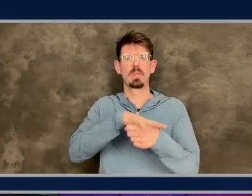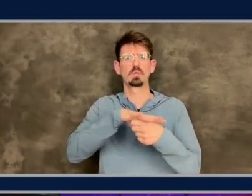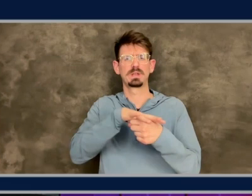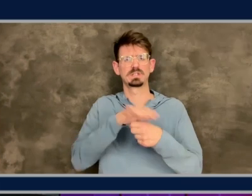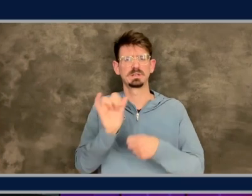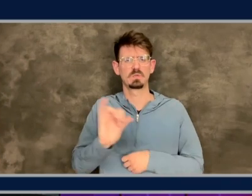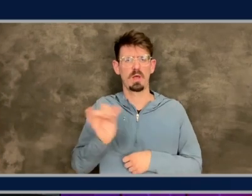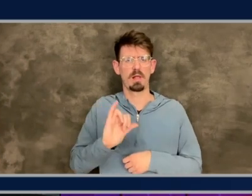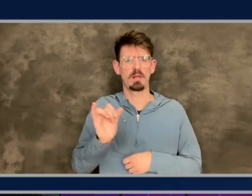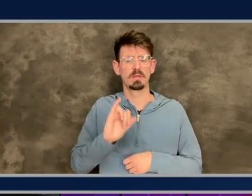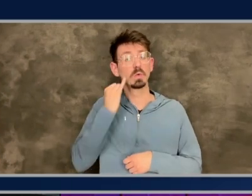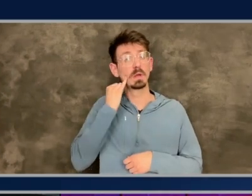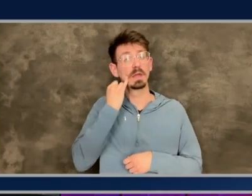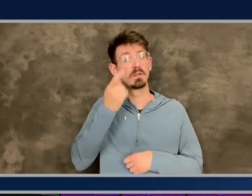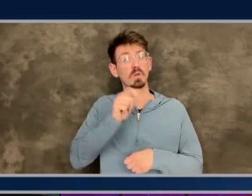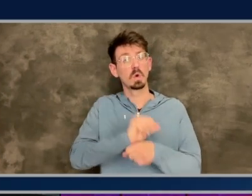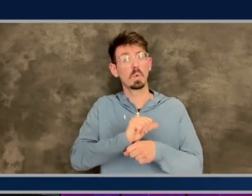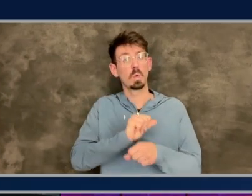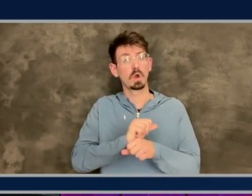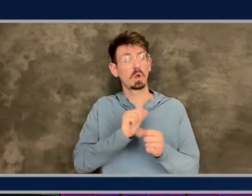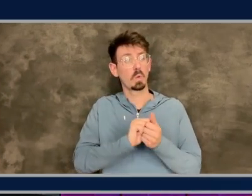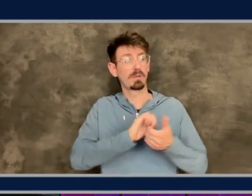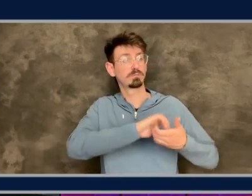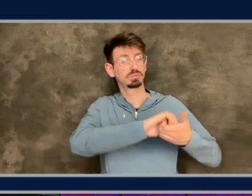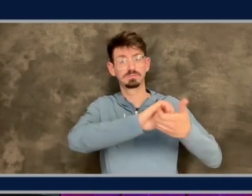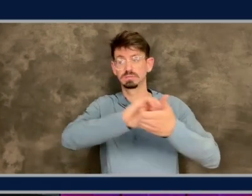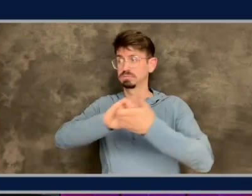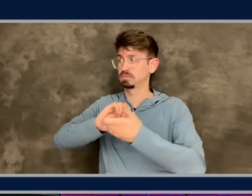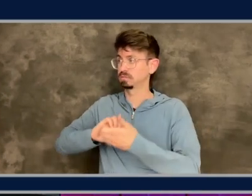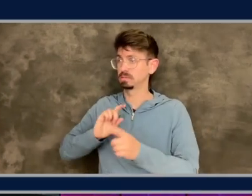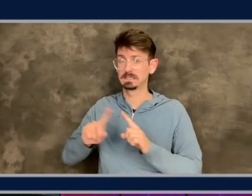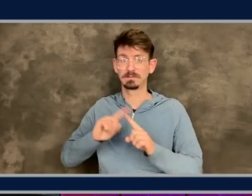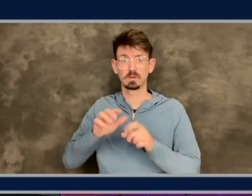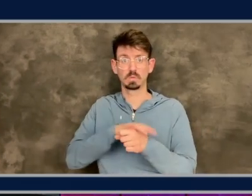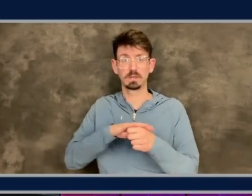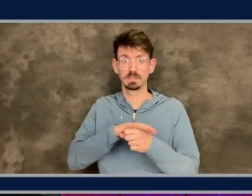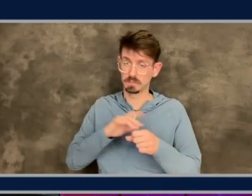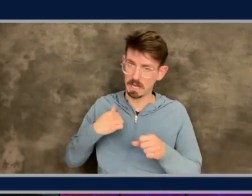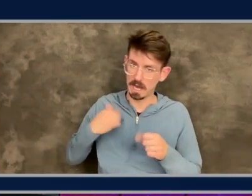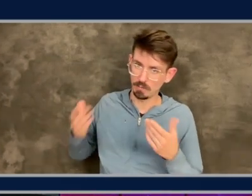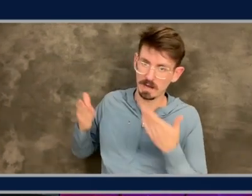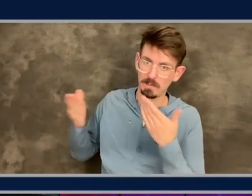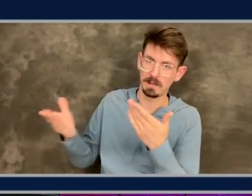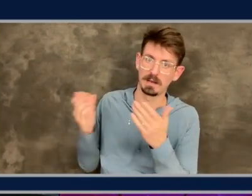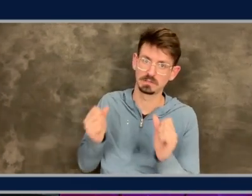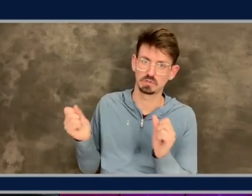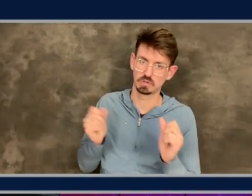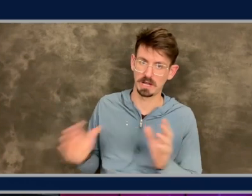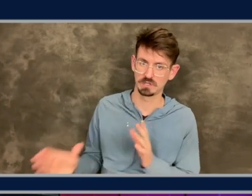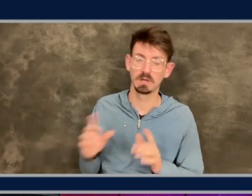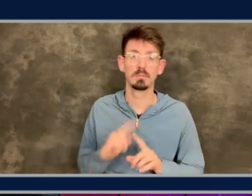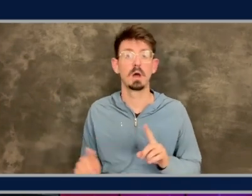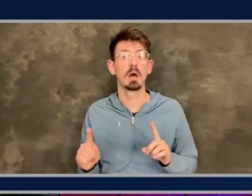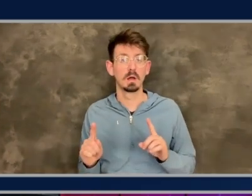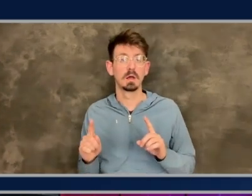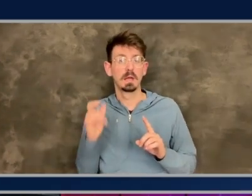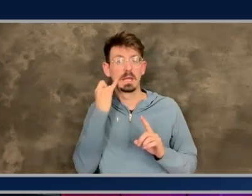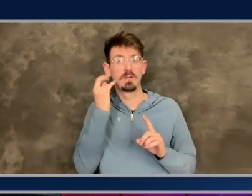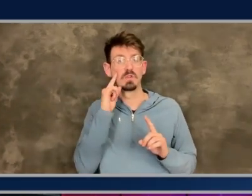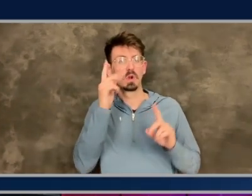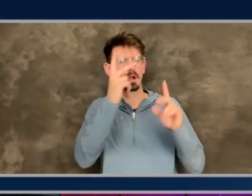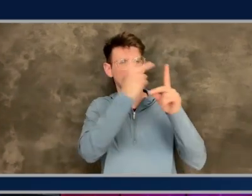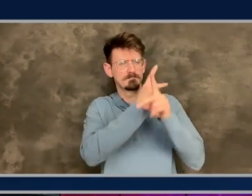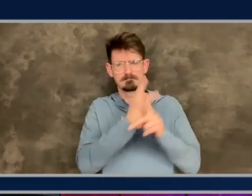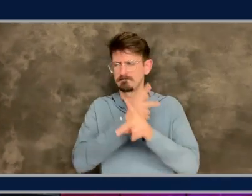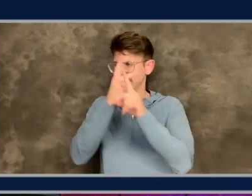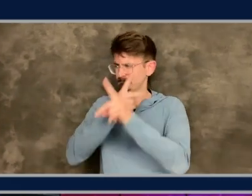are working and you have multiple regions, which I highly recommend as an overall strategy, but if you're trying to look at that and see differences, maybe you want